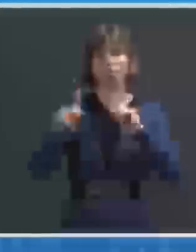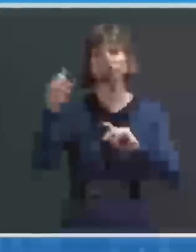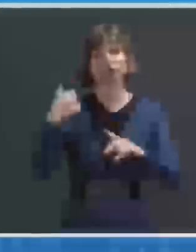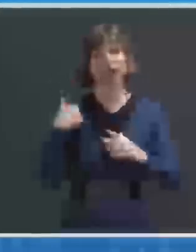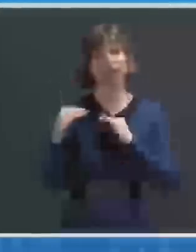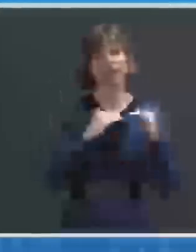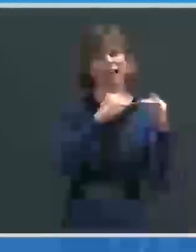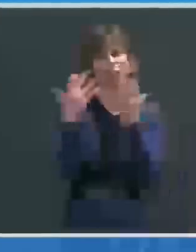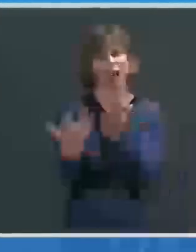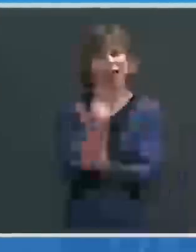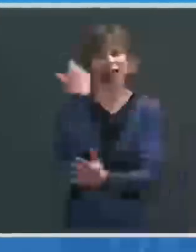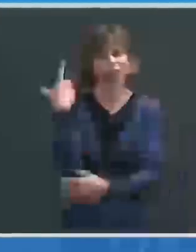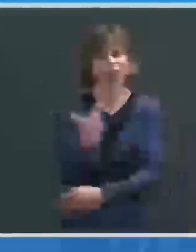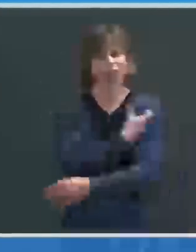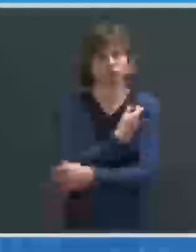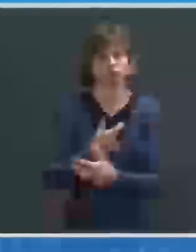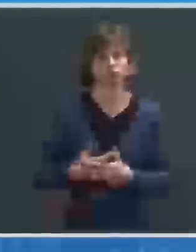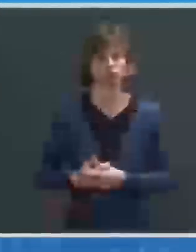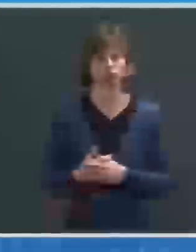vaccine.